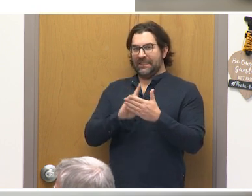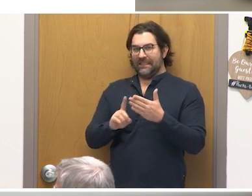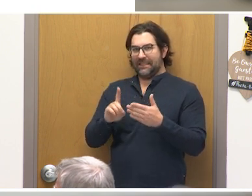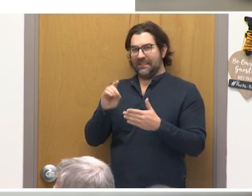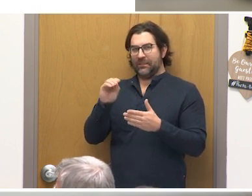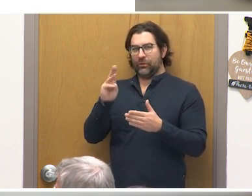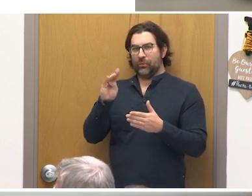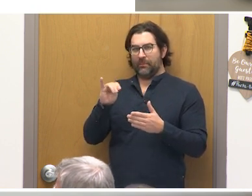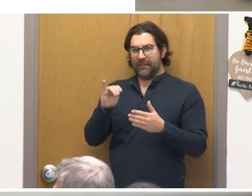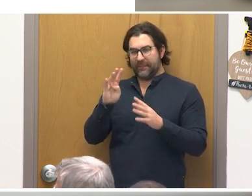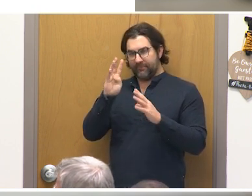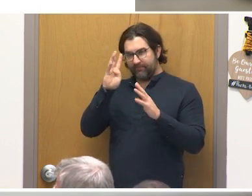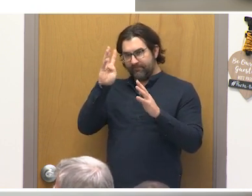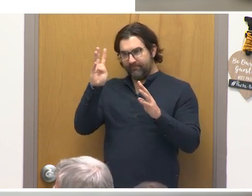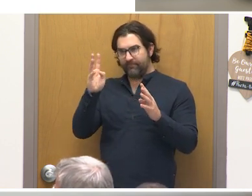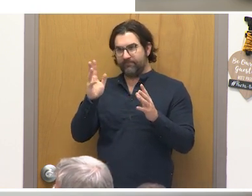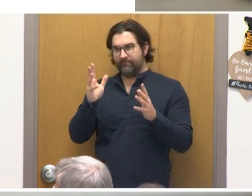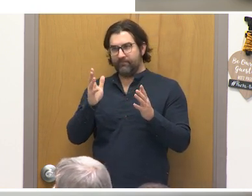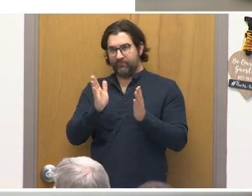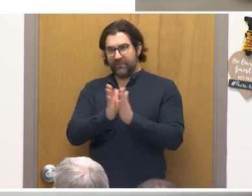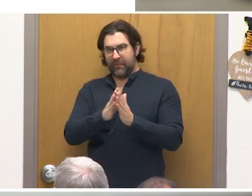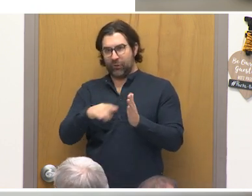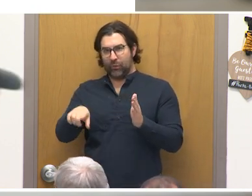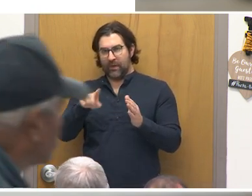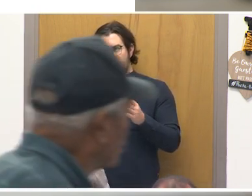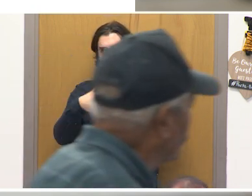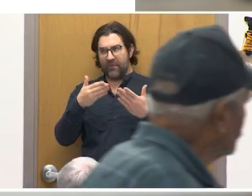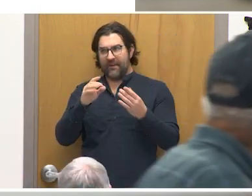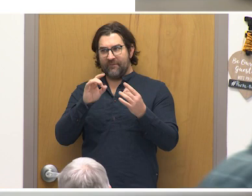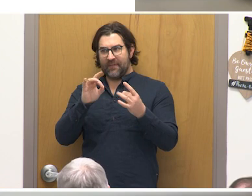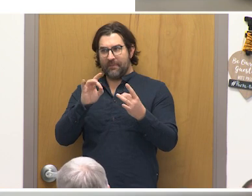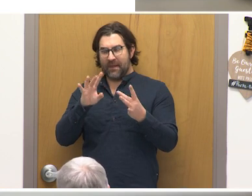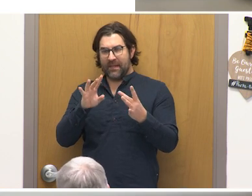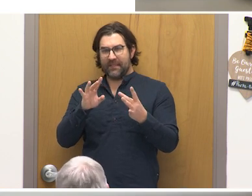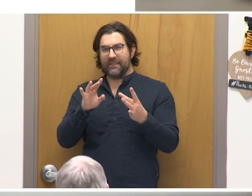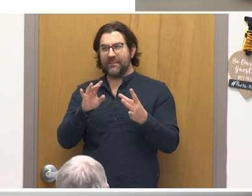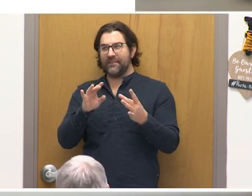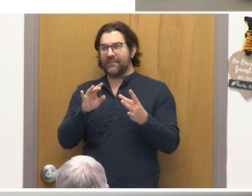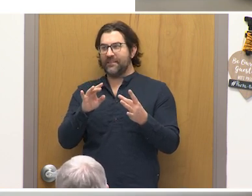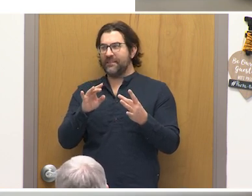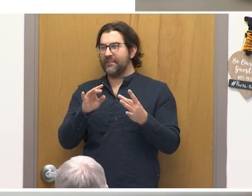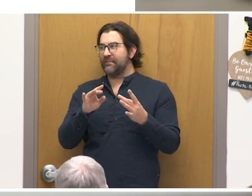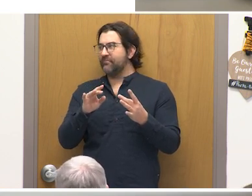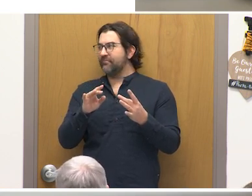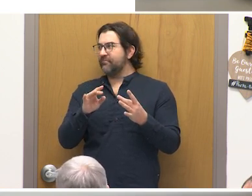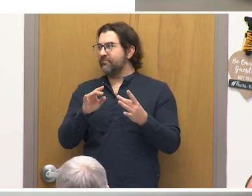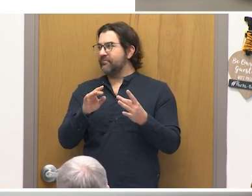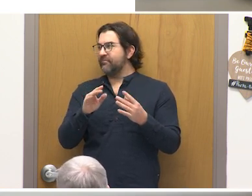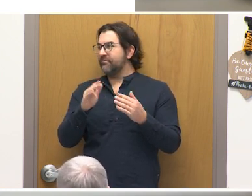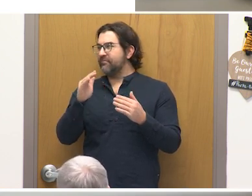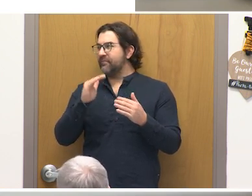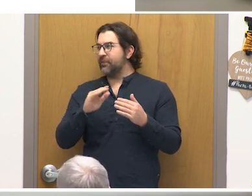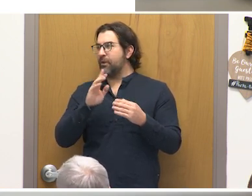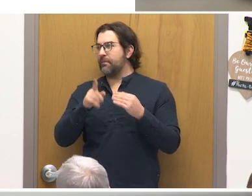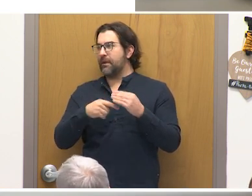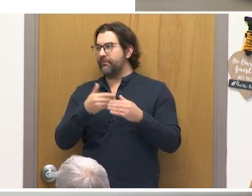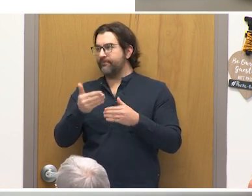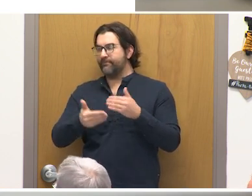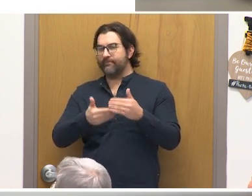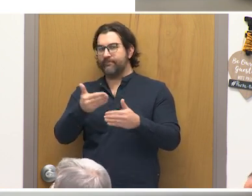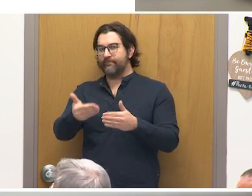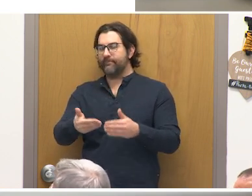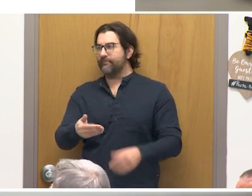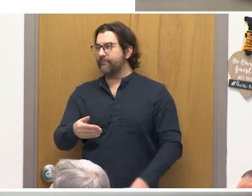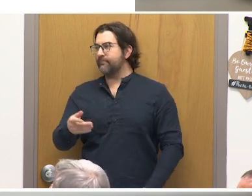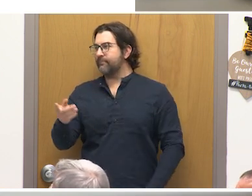up with and that we're asking you all to provide feedback on. And then we'll talk about the next steps. And